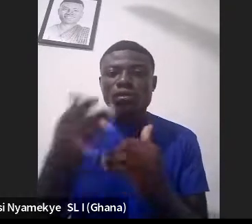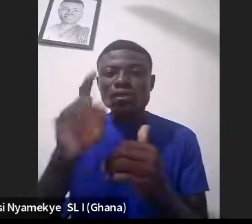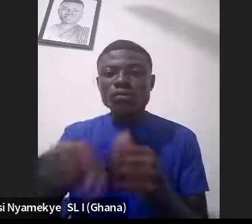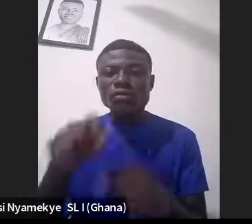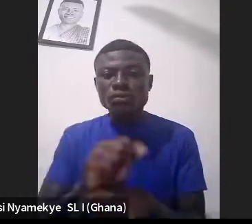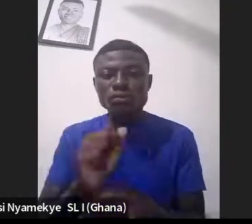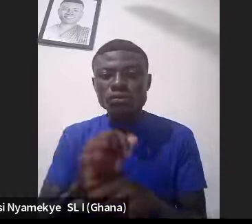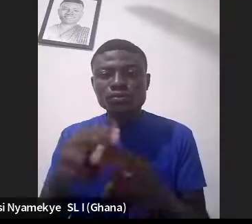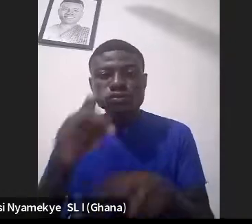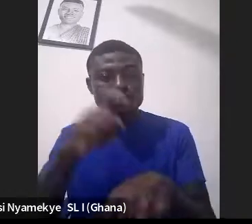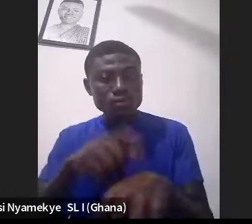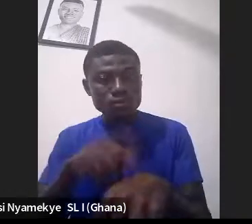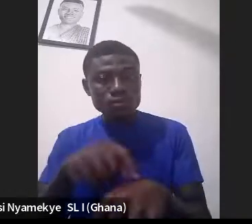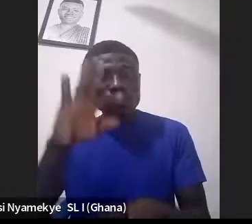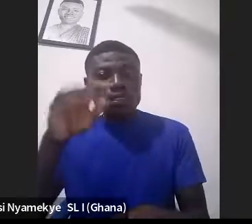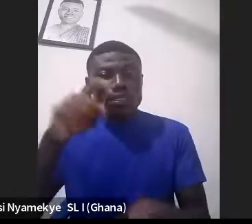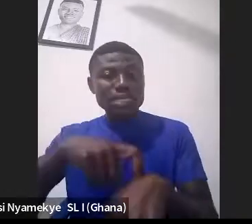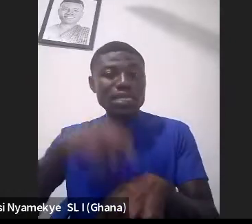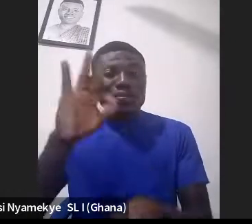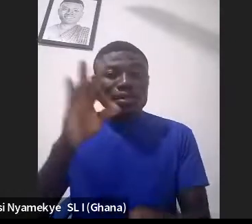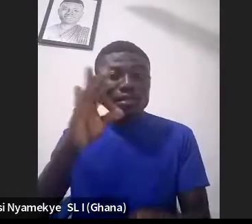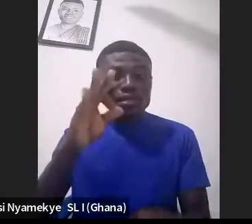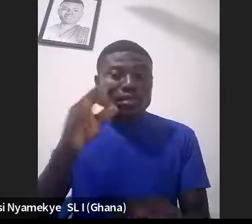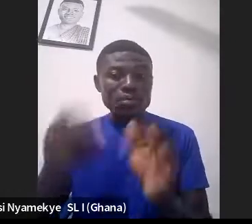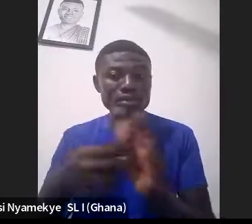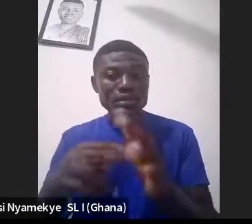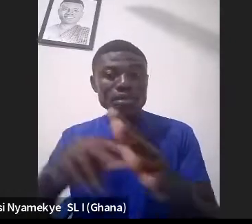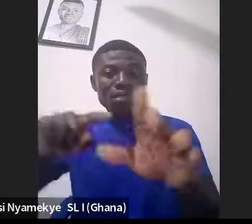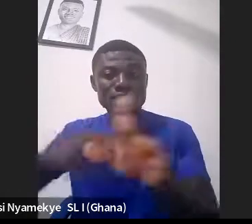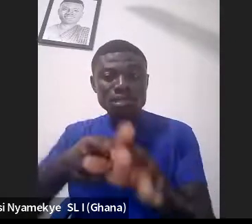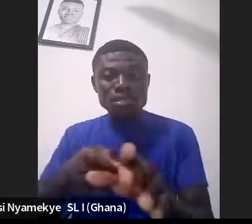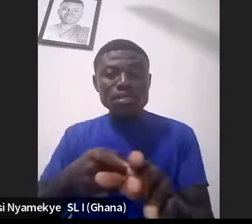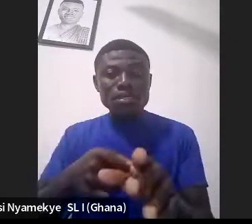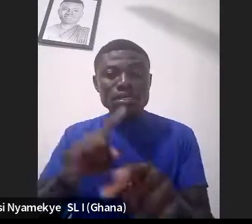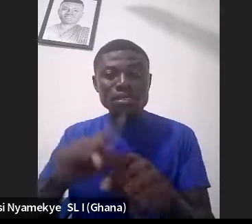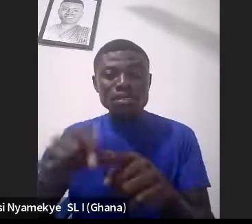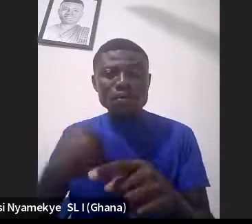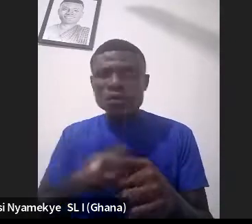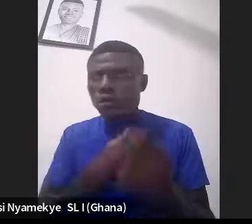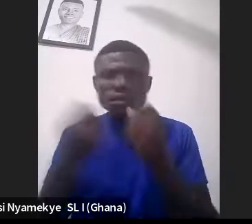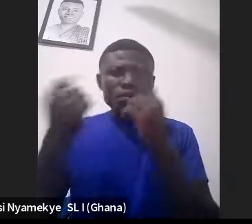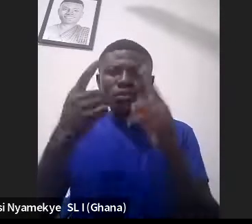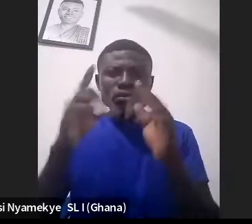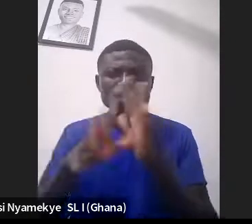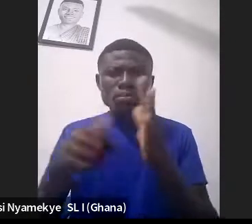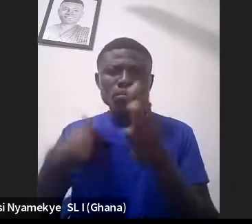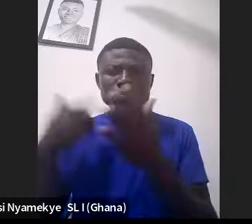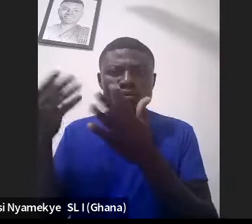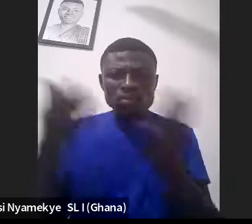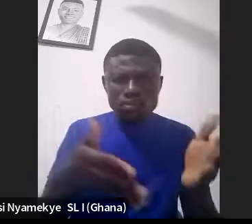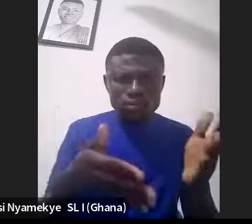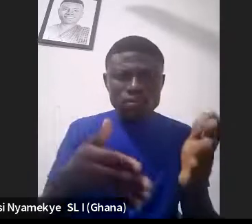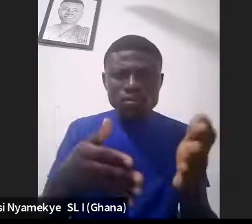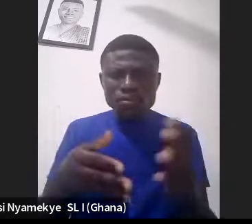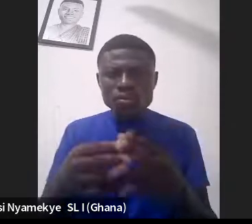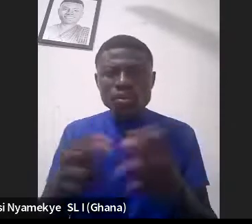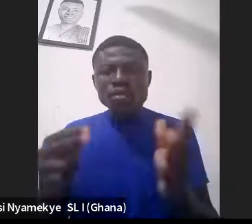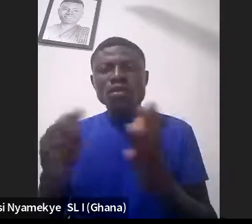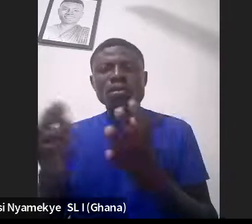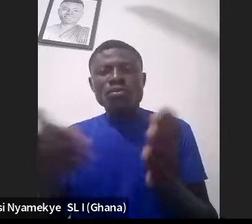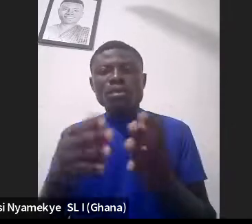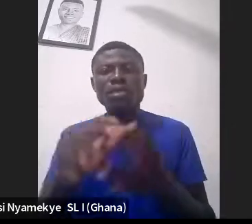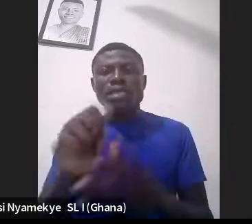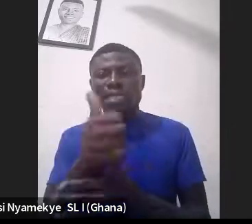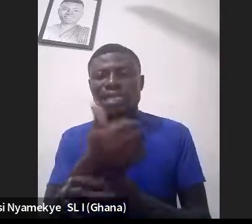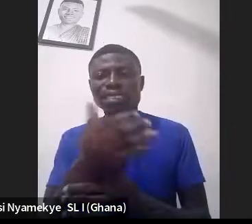time he was 9 years old. So this was the beginning of it. And we were blown away. I brought some Rubik's cubes from home, like 10 of them. And I said,